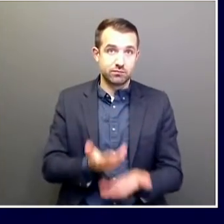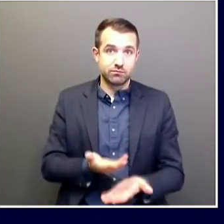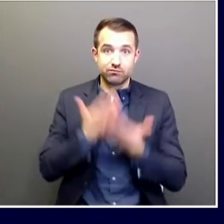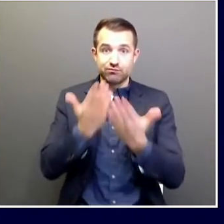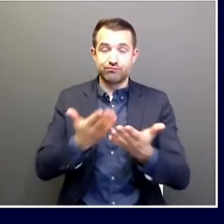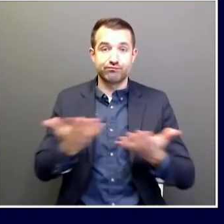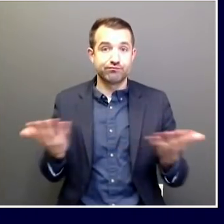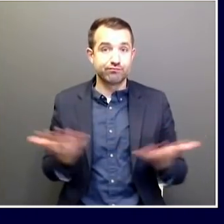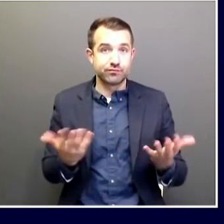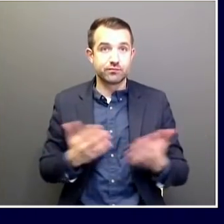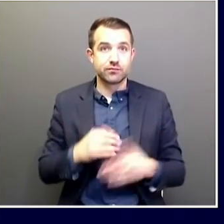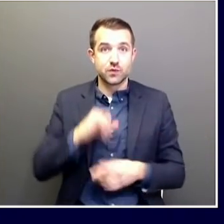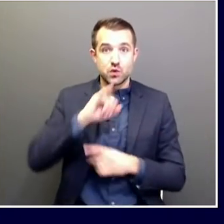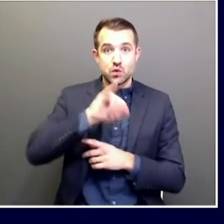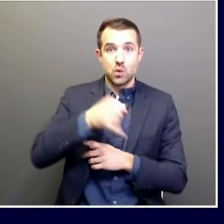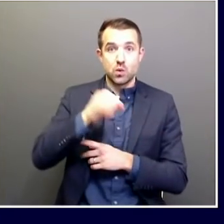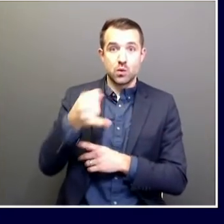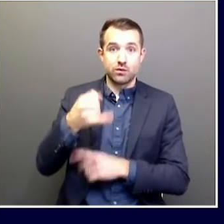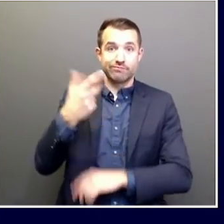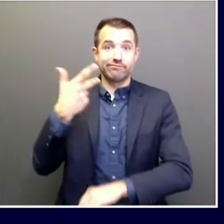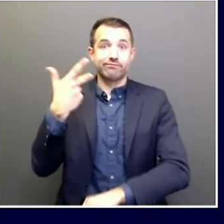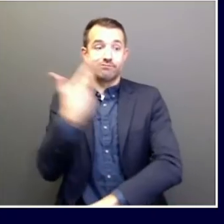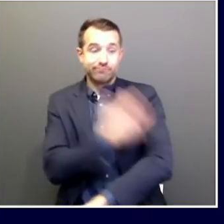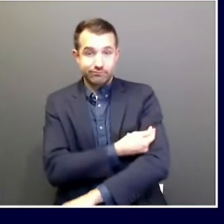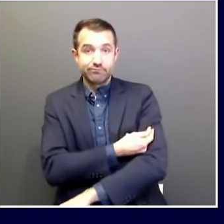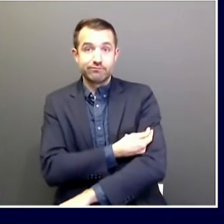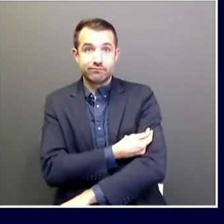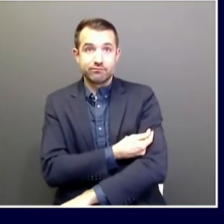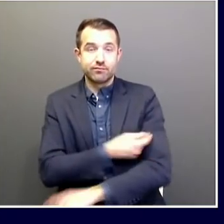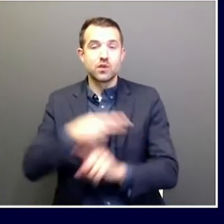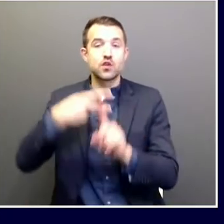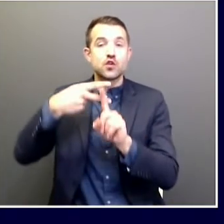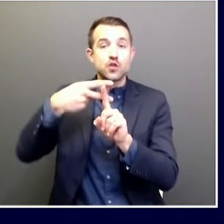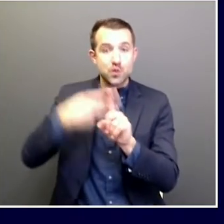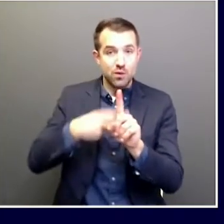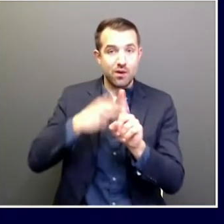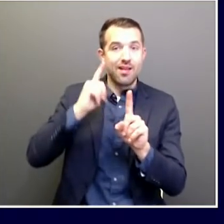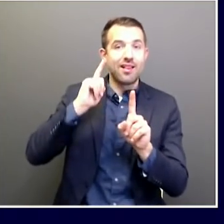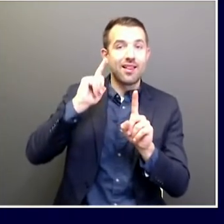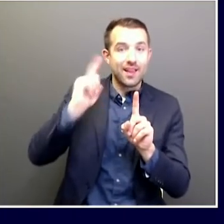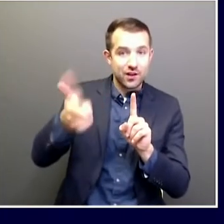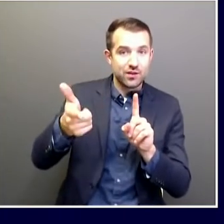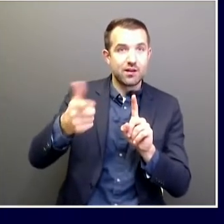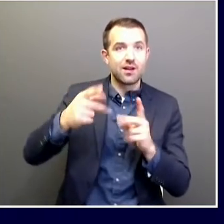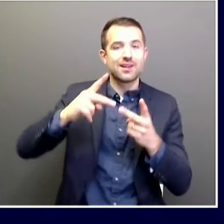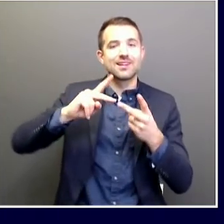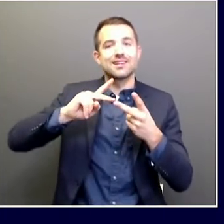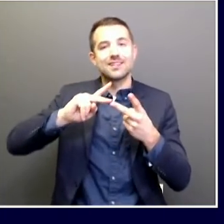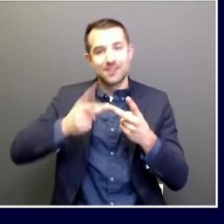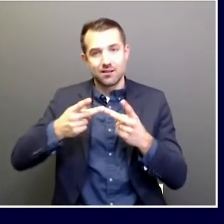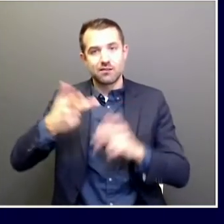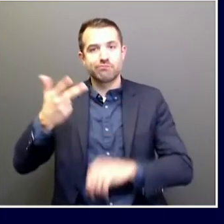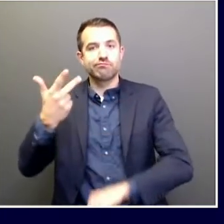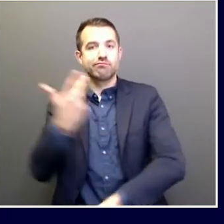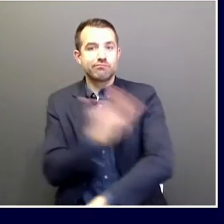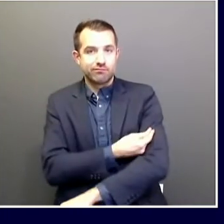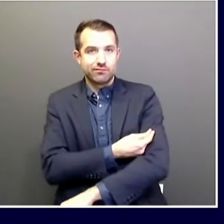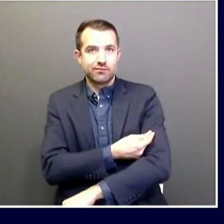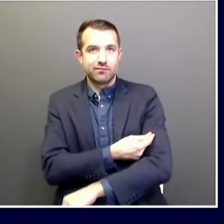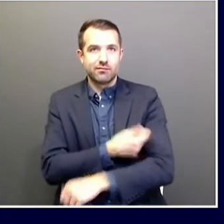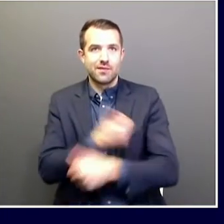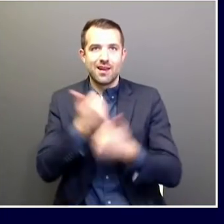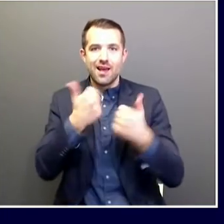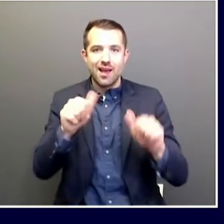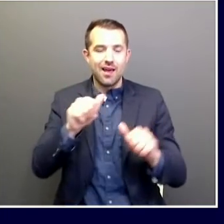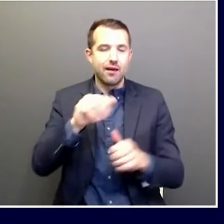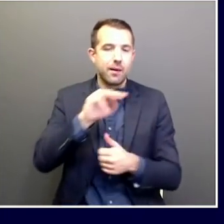2 months after their single shot. 2 months after. Okay. And then 6 months after that, are they also eligible for another one? Okay. No,